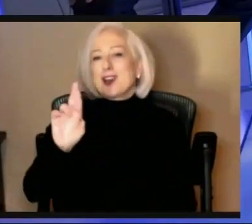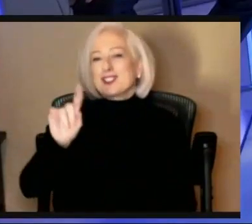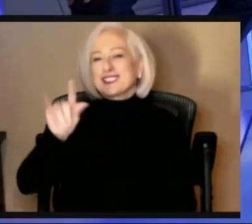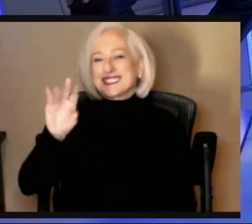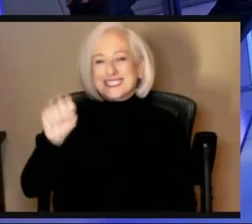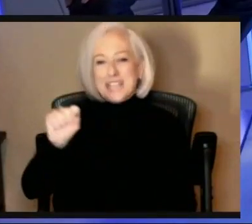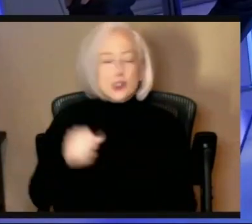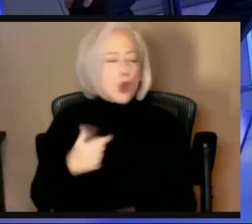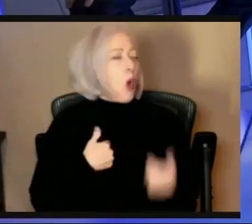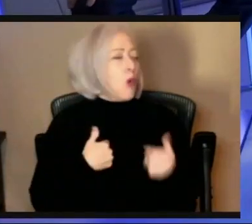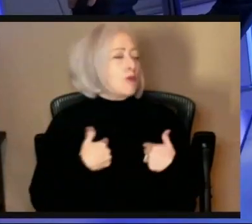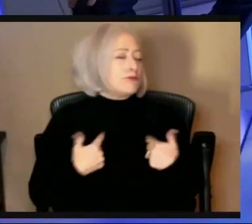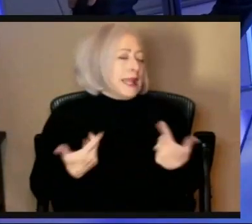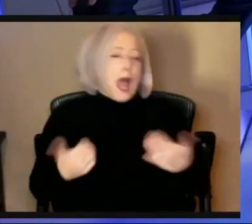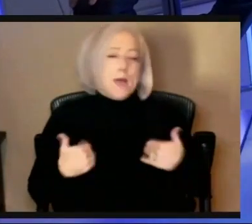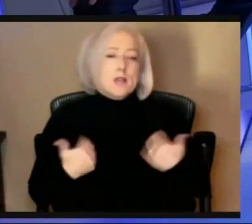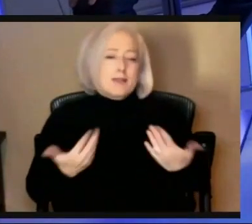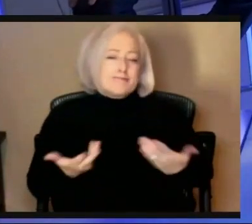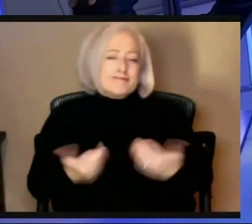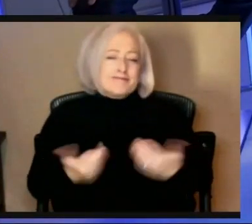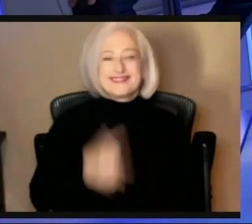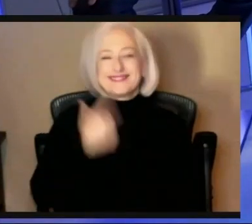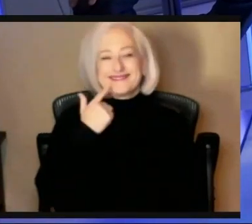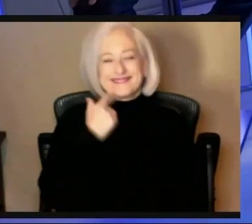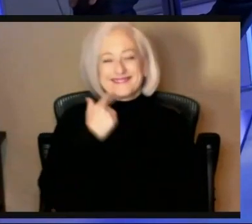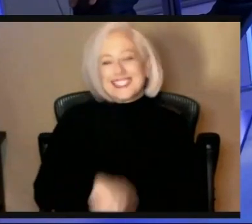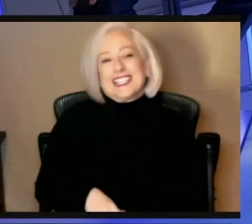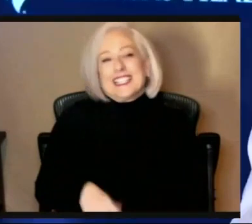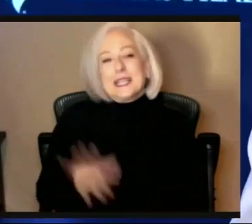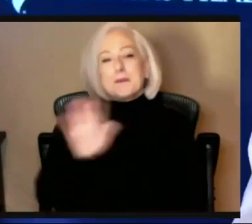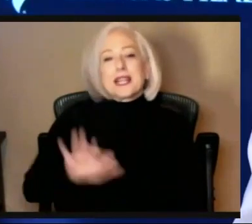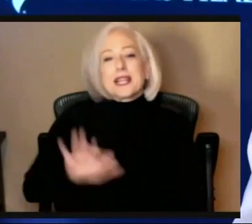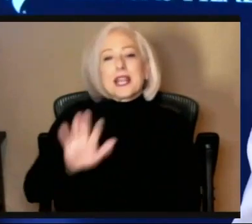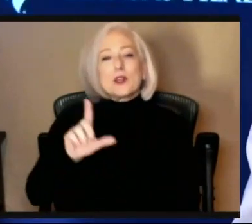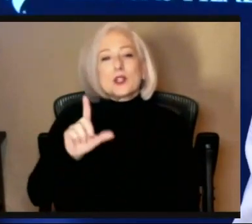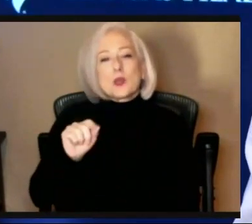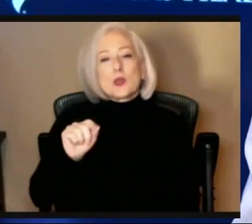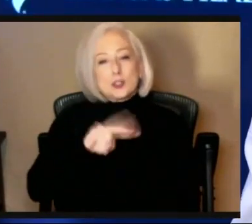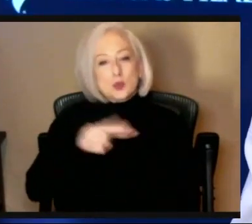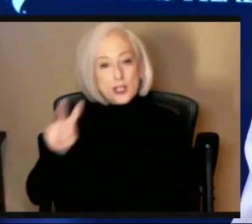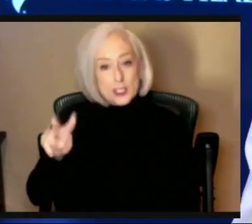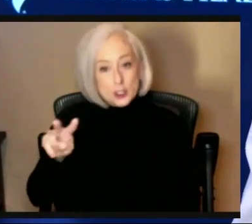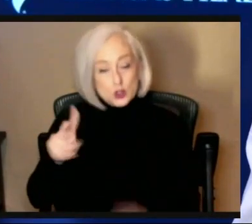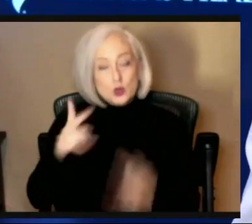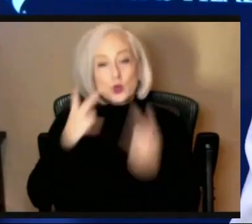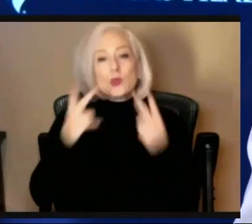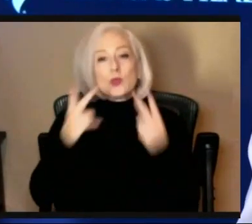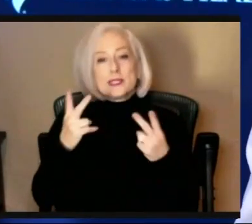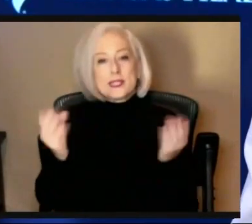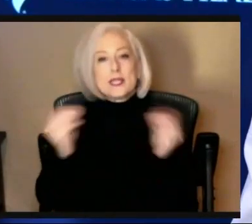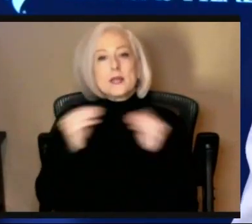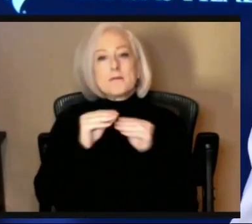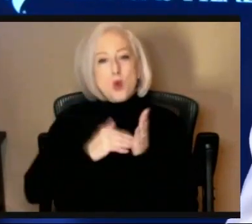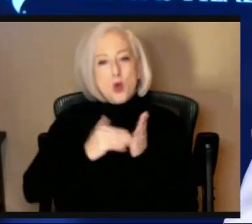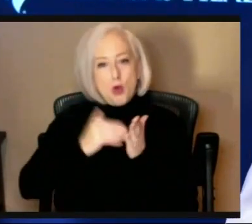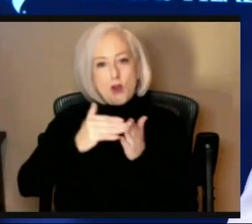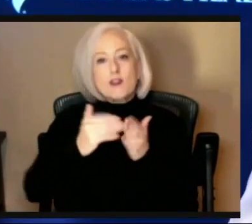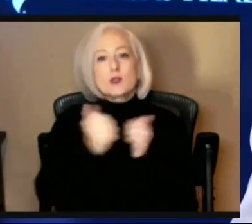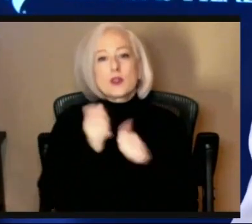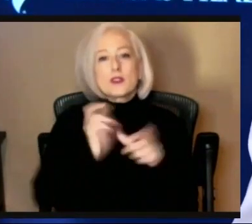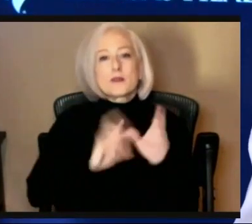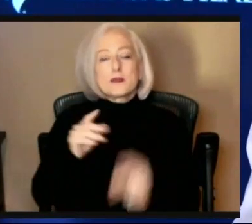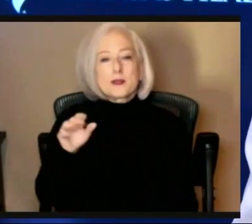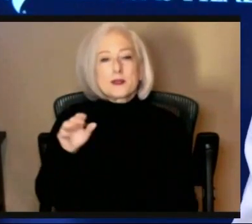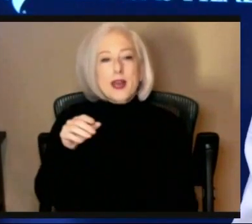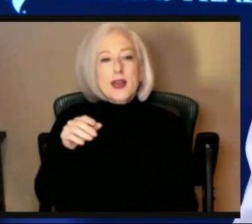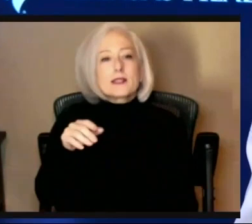young part, though. And in 2022, we're also seeing a lot more people who vape and who